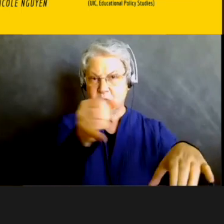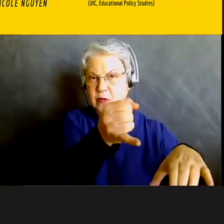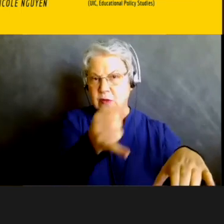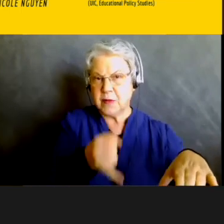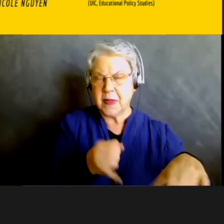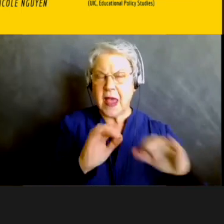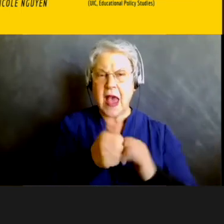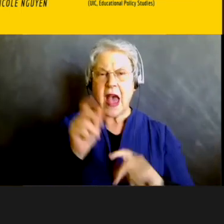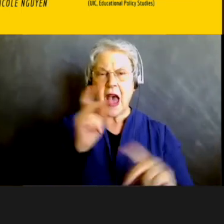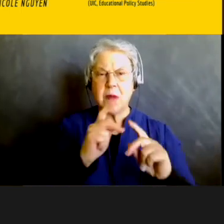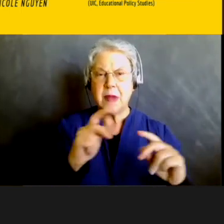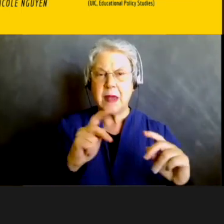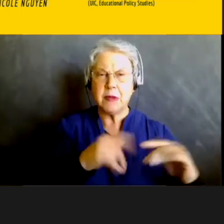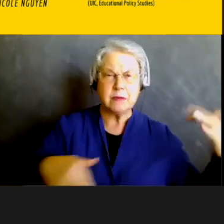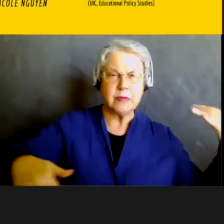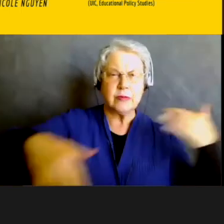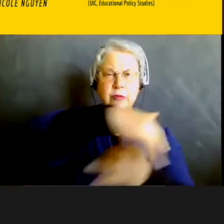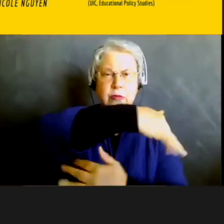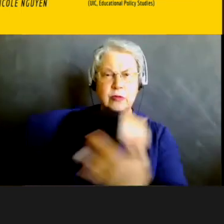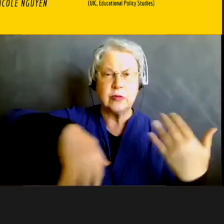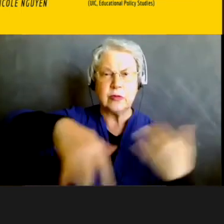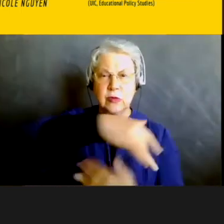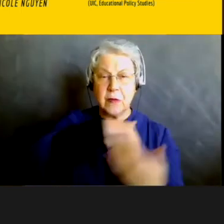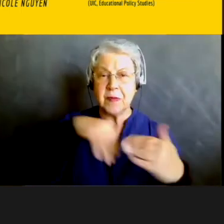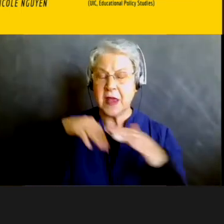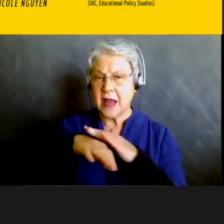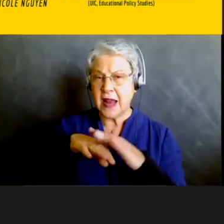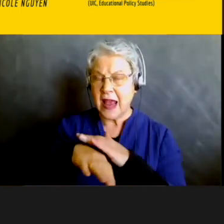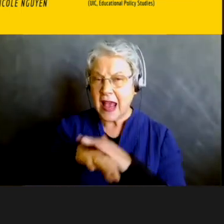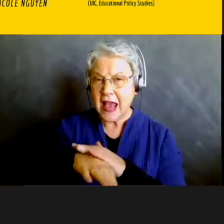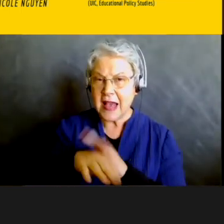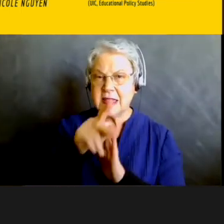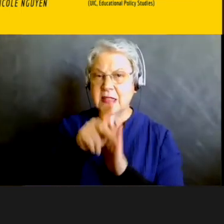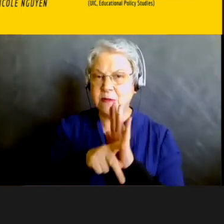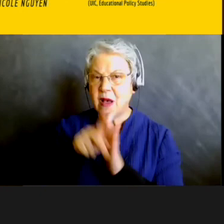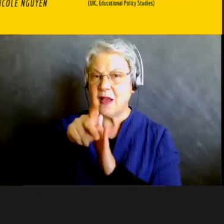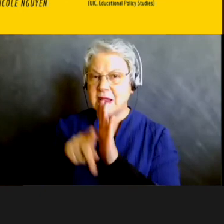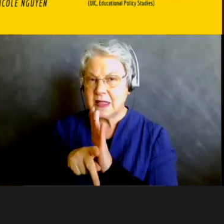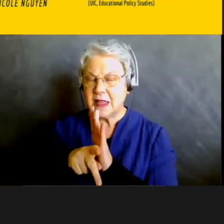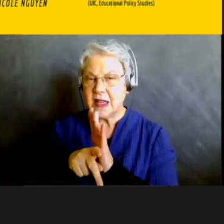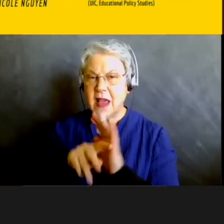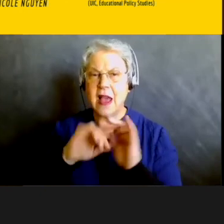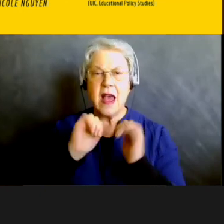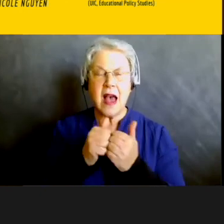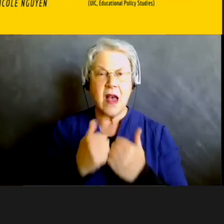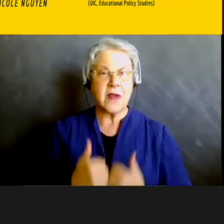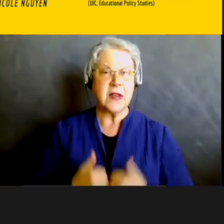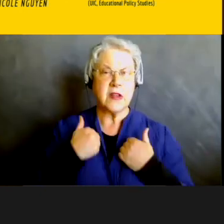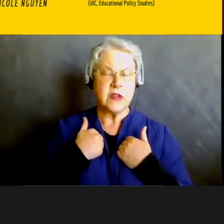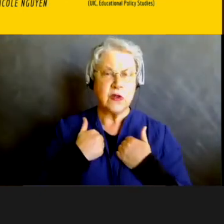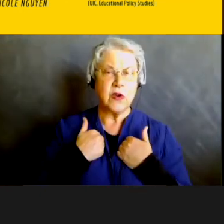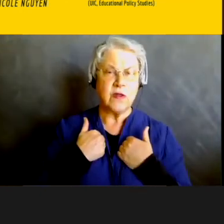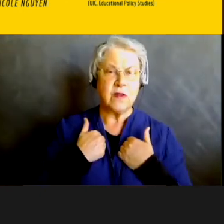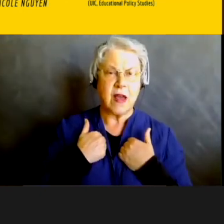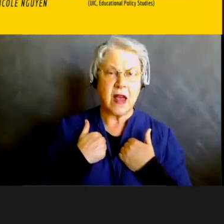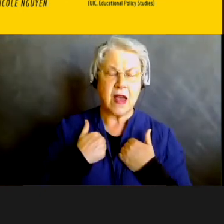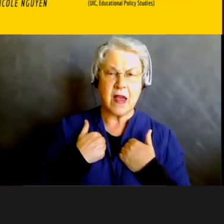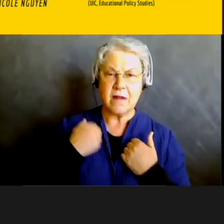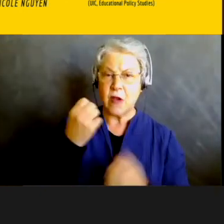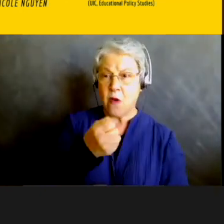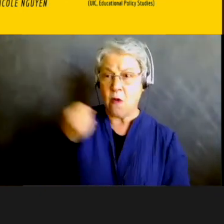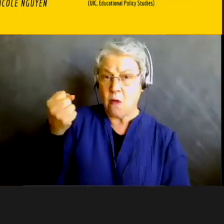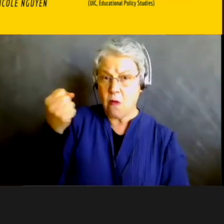migrate across borders, access migration and asylum policies, survive detention, resist war, create safe